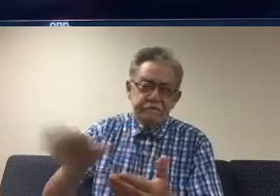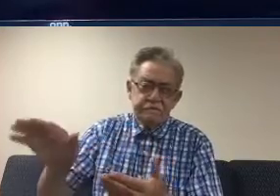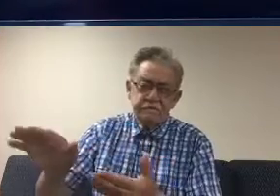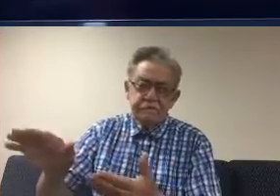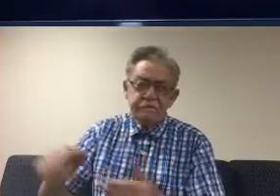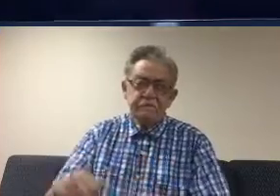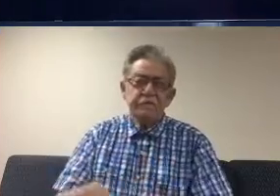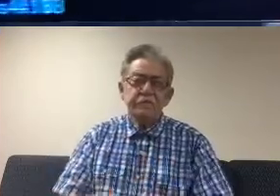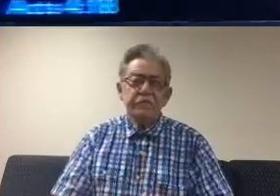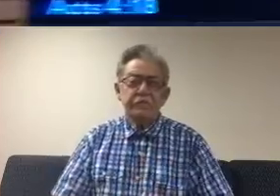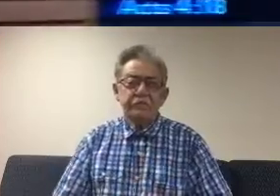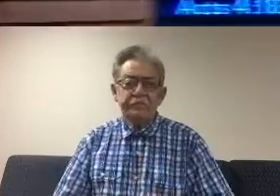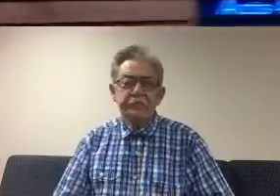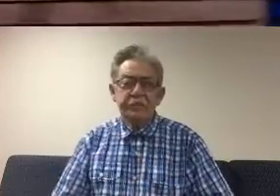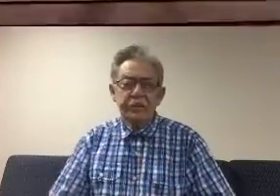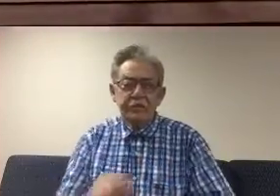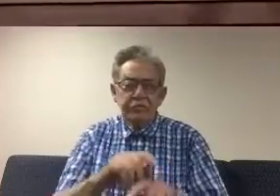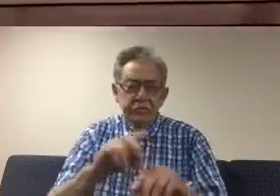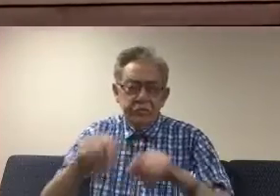of Jesus.